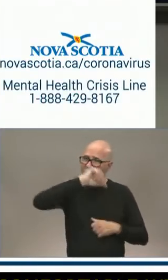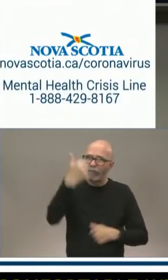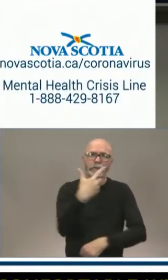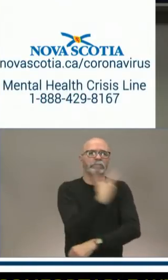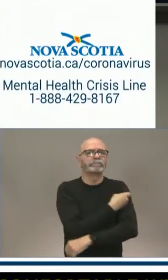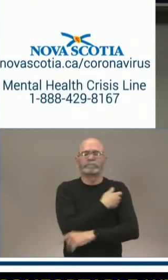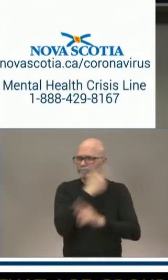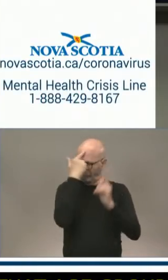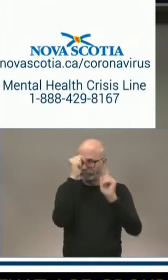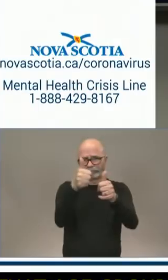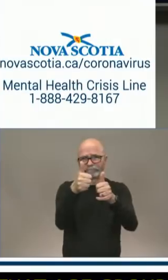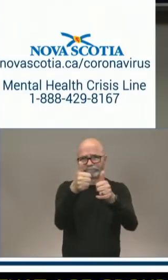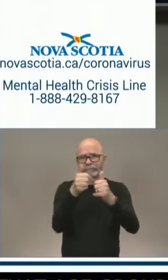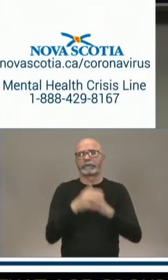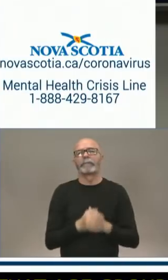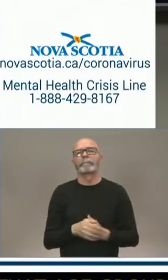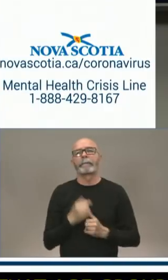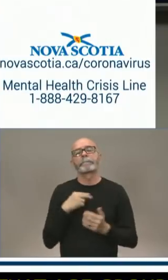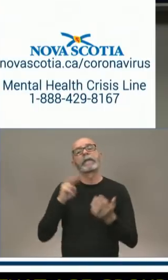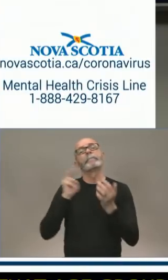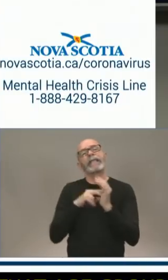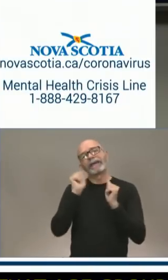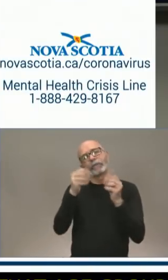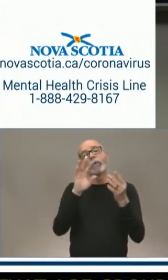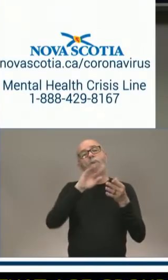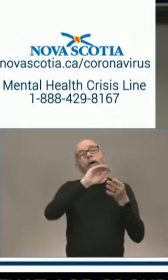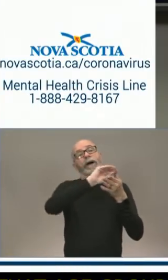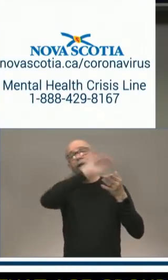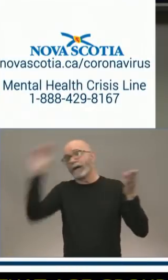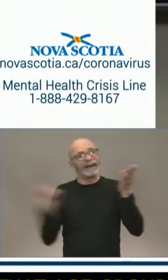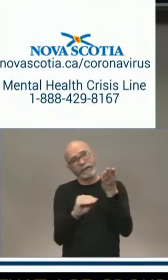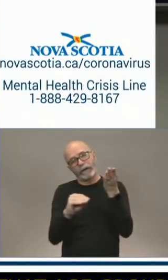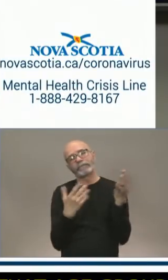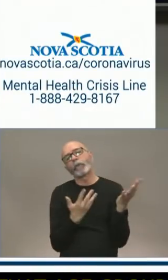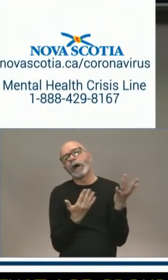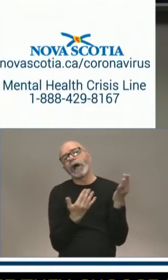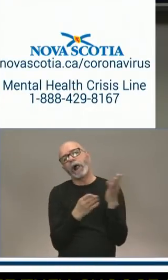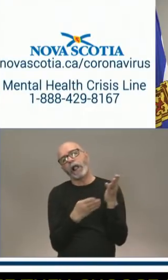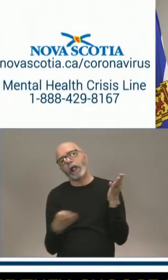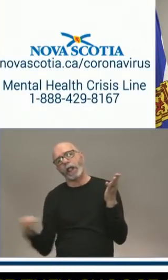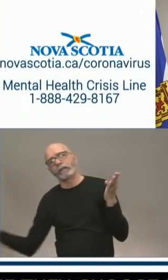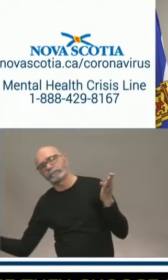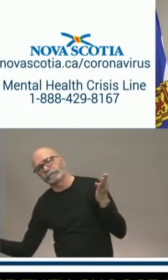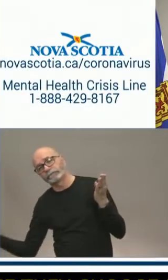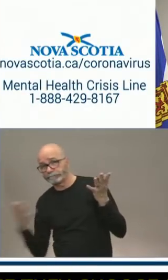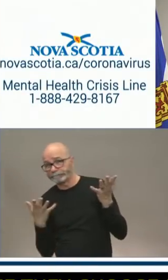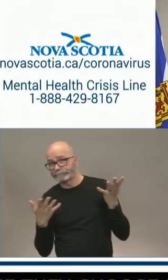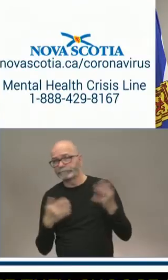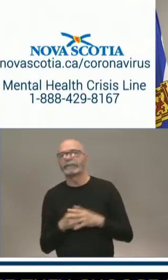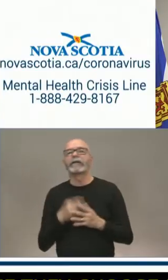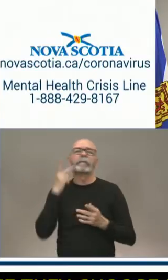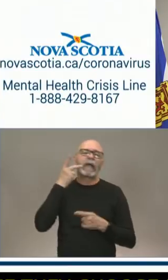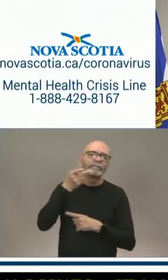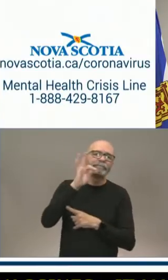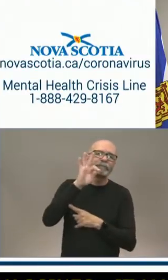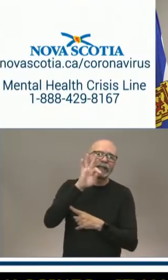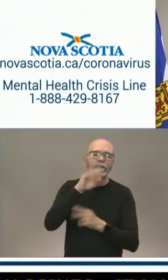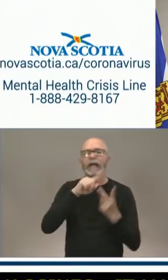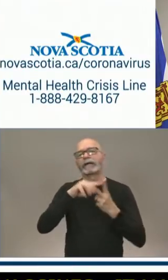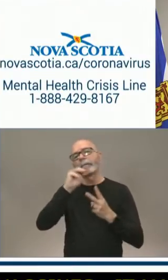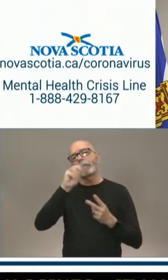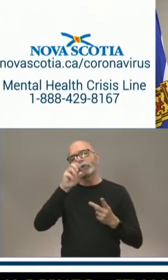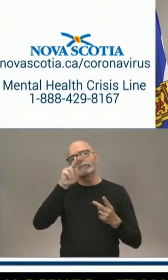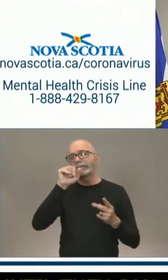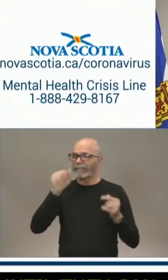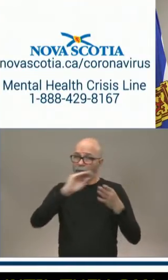that they have to wait a little longer till they can get those vaccines. Go ahead, Lindsay. And given what we know about